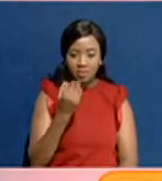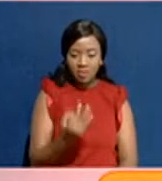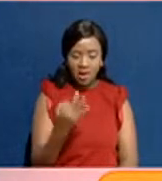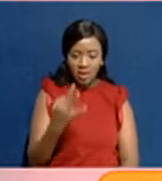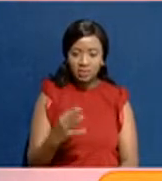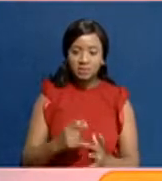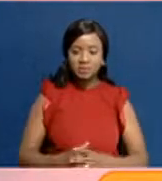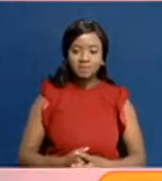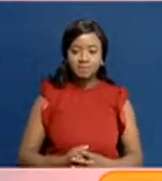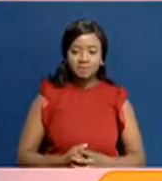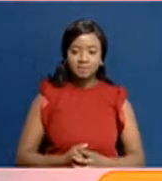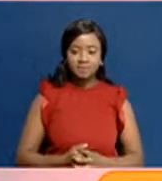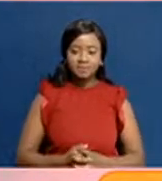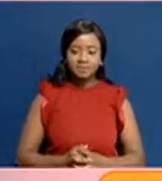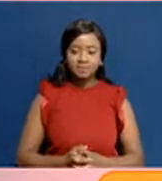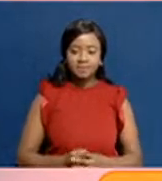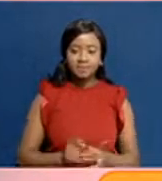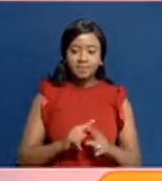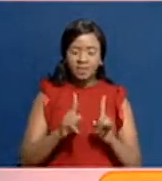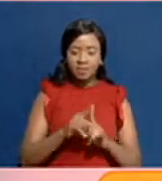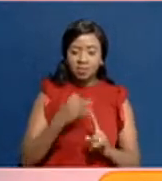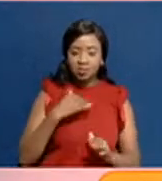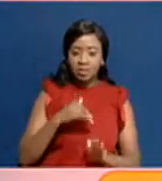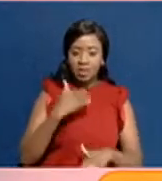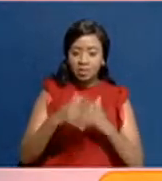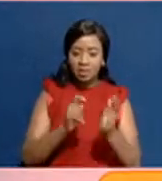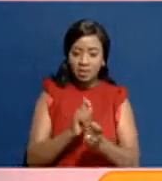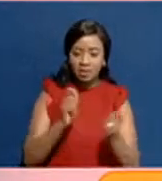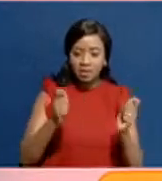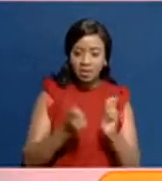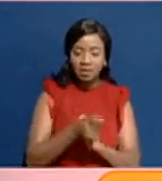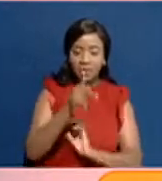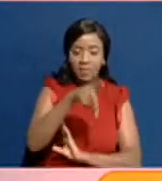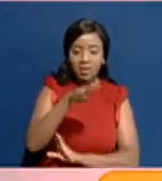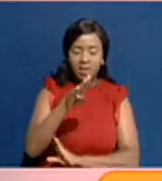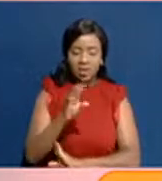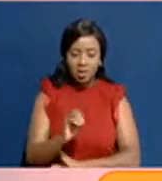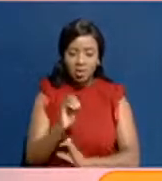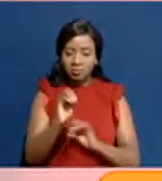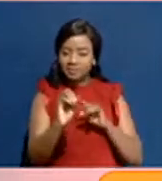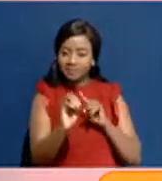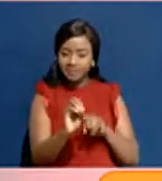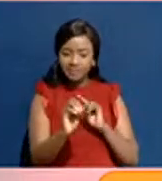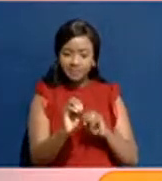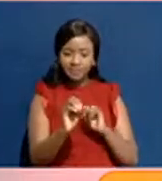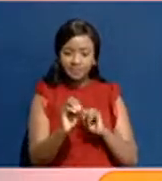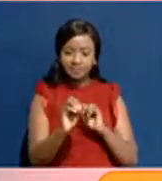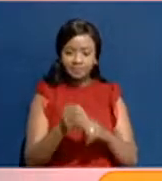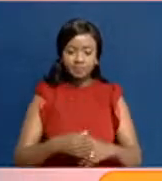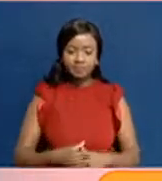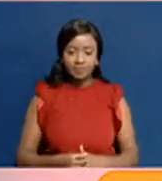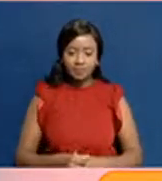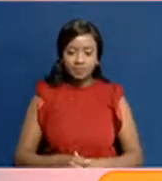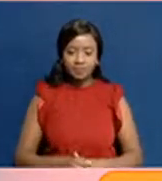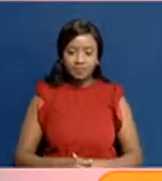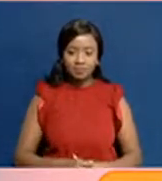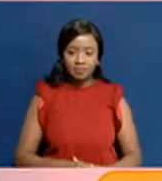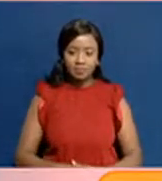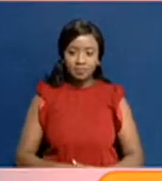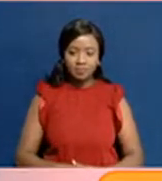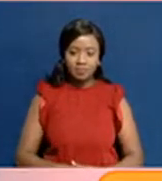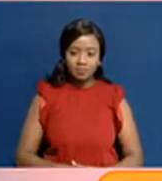call pyrethroid and not PBO. Therefore, the requirement of the PBO should not be included in the tender document. So this was all about